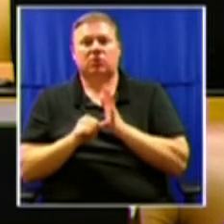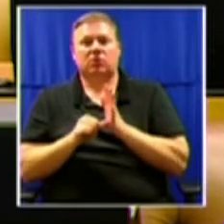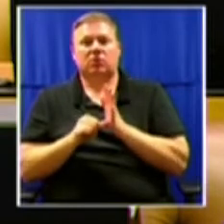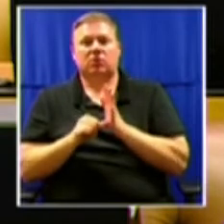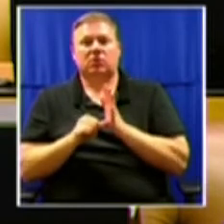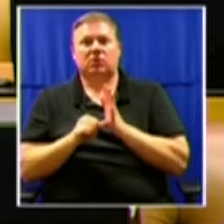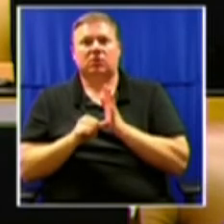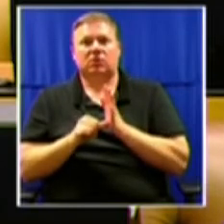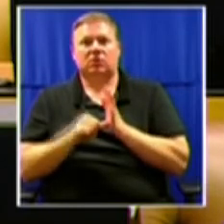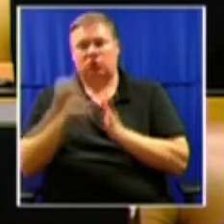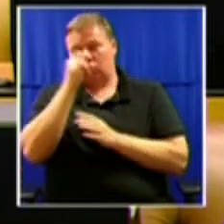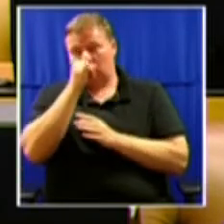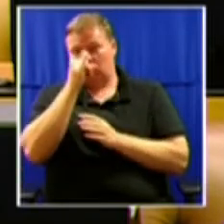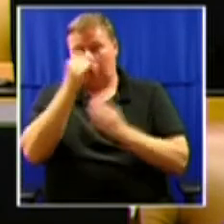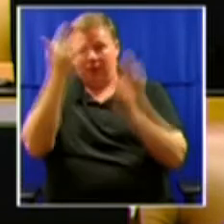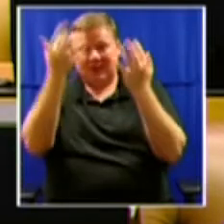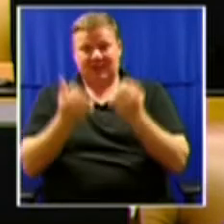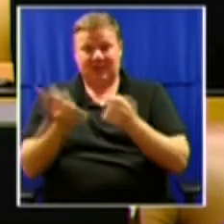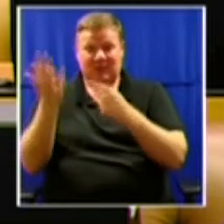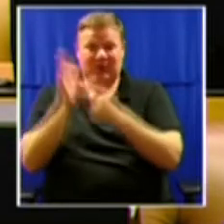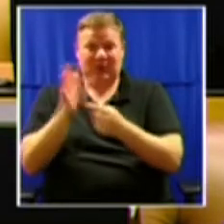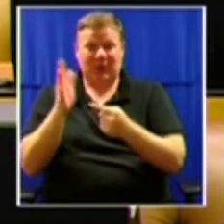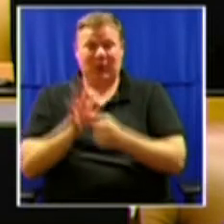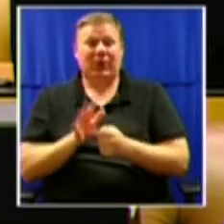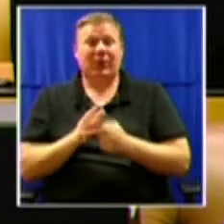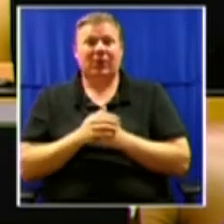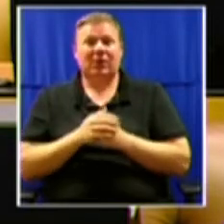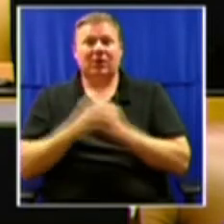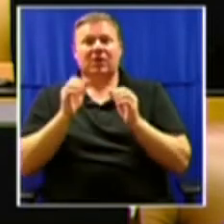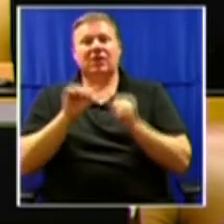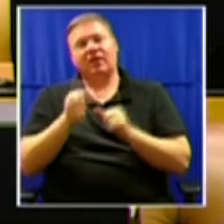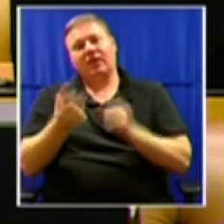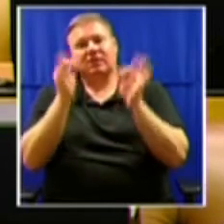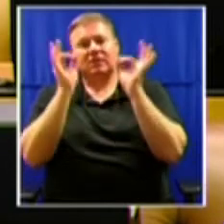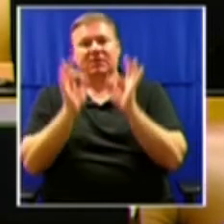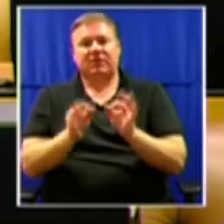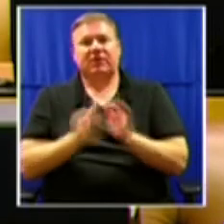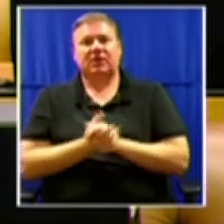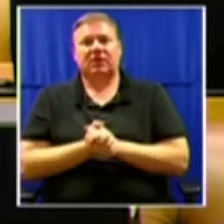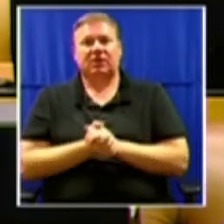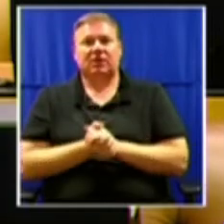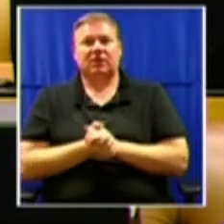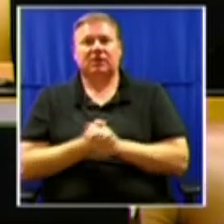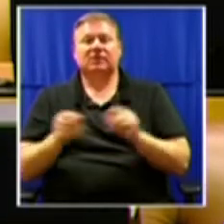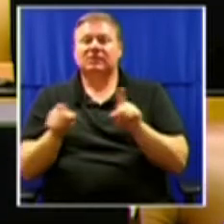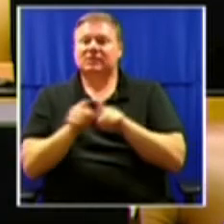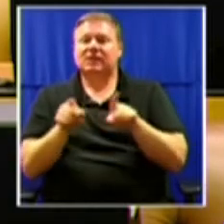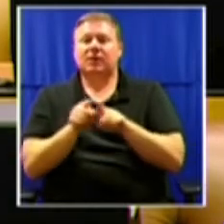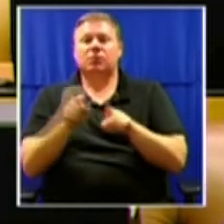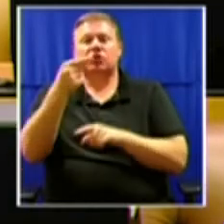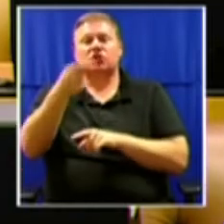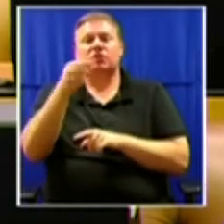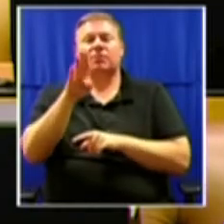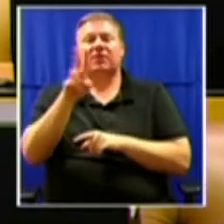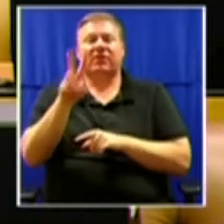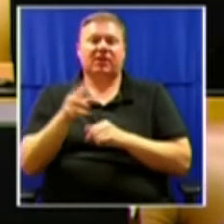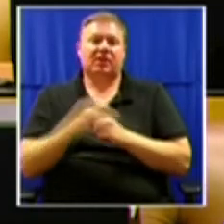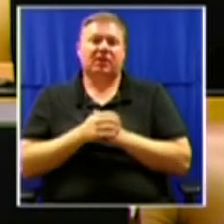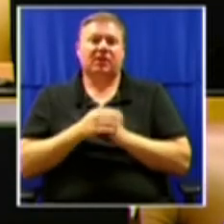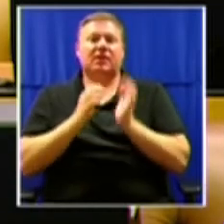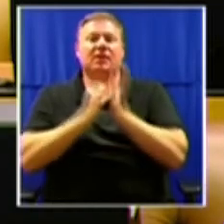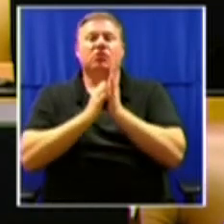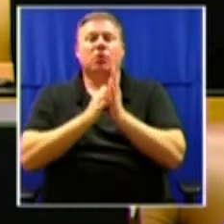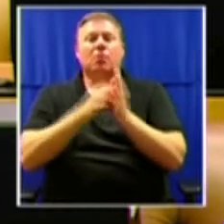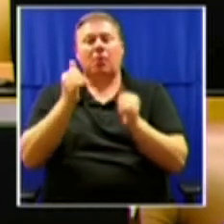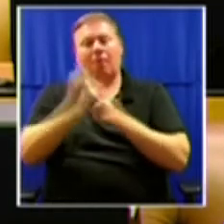these crime stats and then we come to some specific, even with the gender-based violence. For instance, in the month of